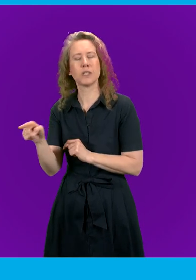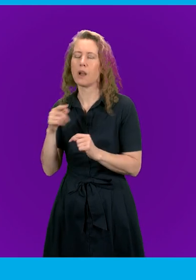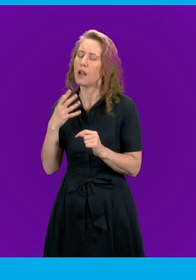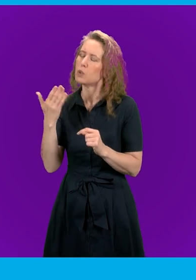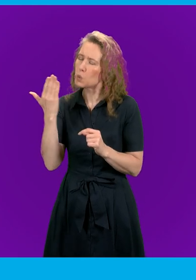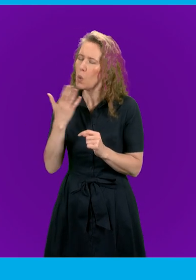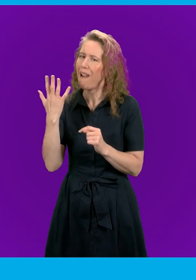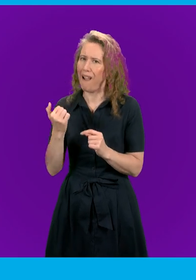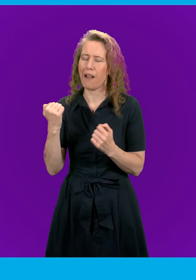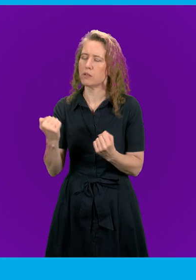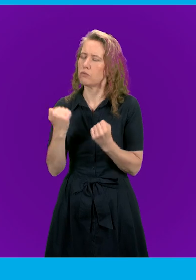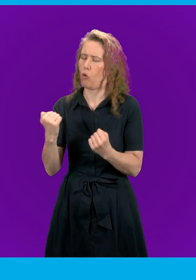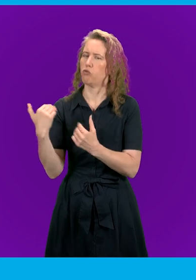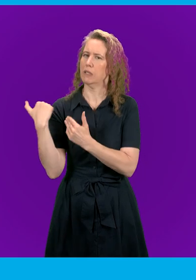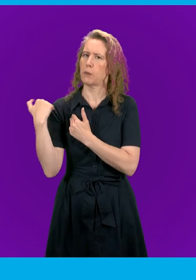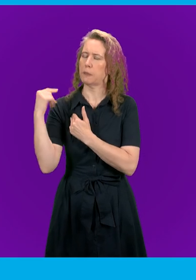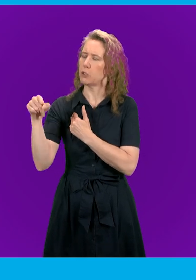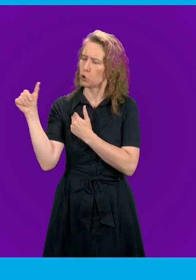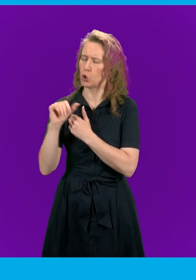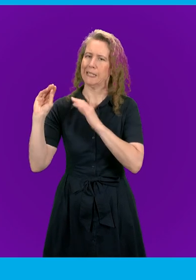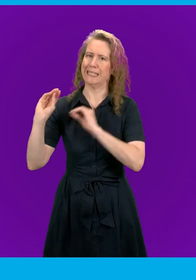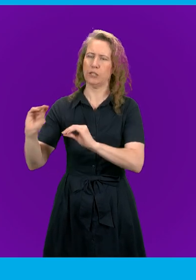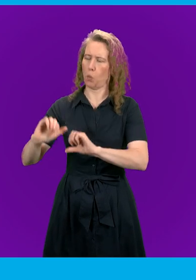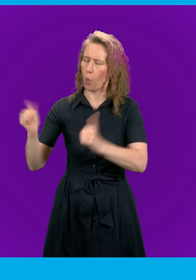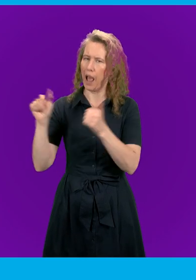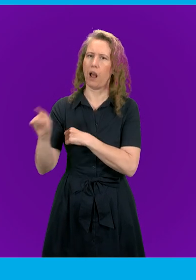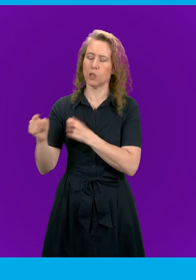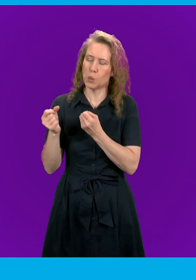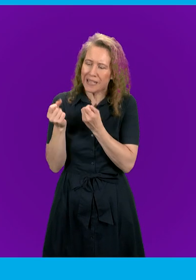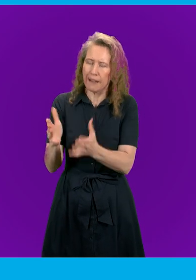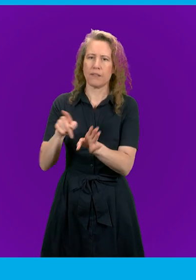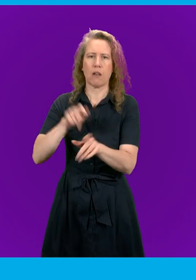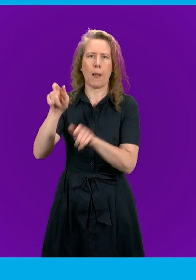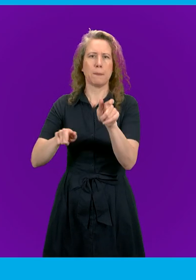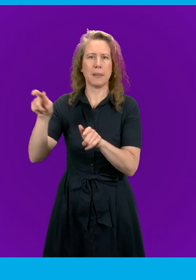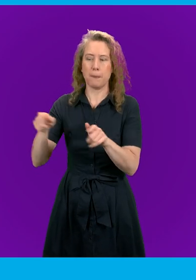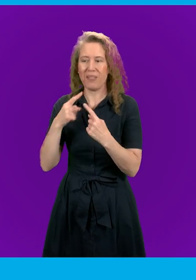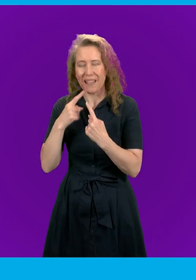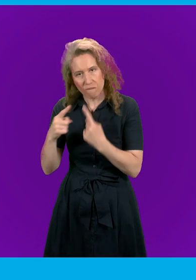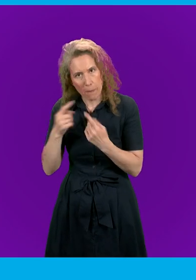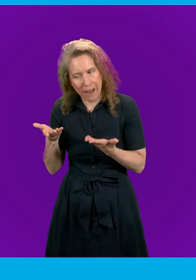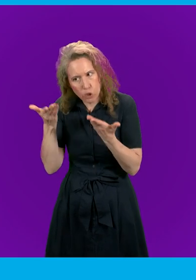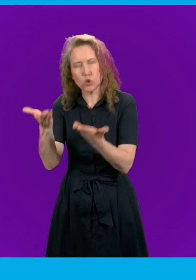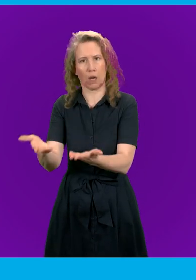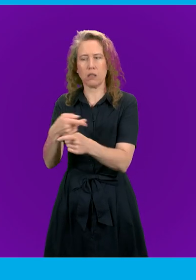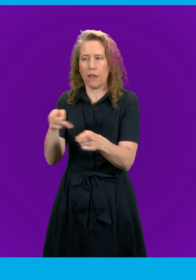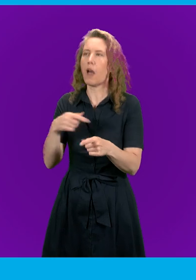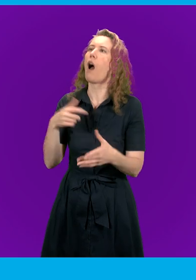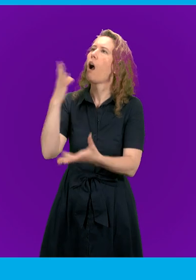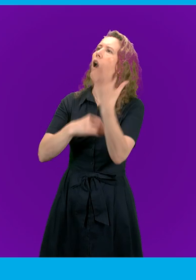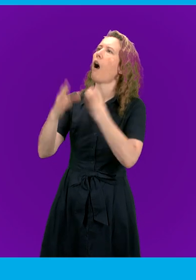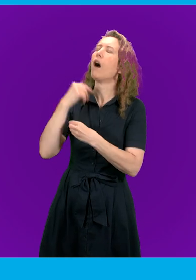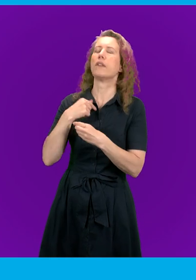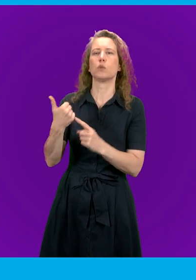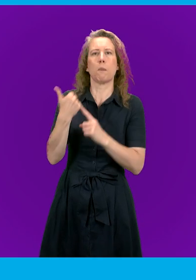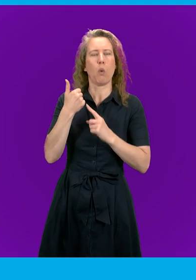schools have a really strong responsibility to give young people just the information that they need to support them to have